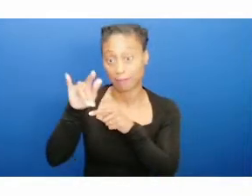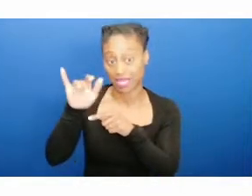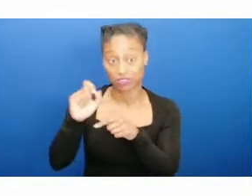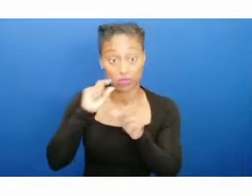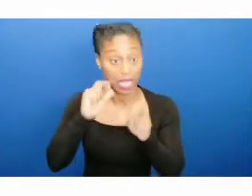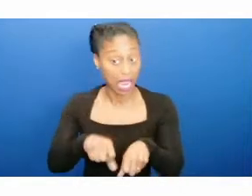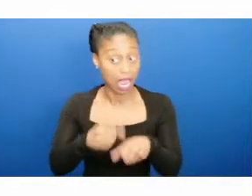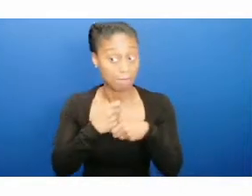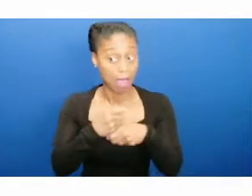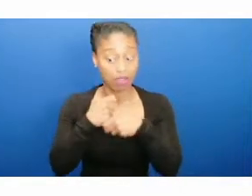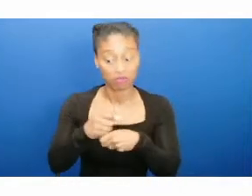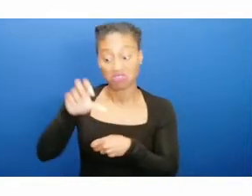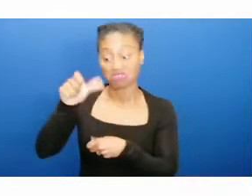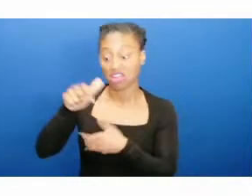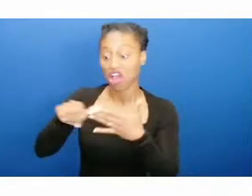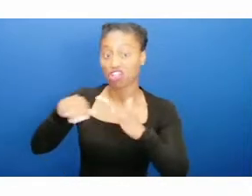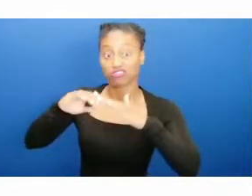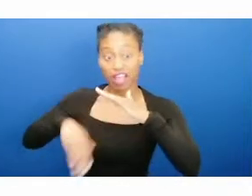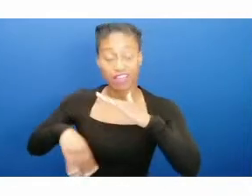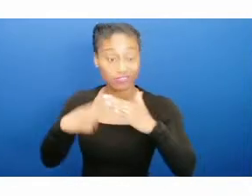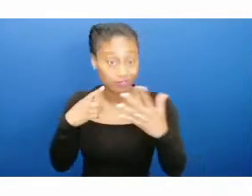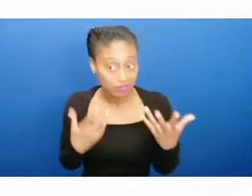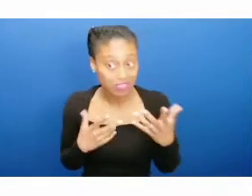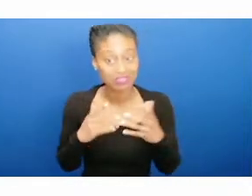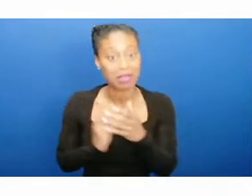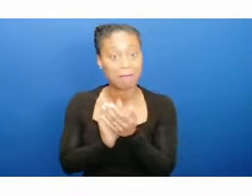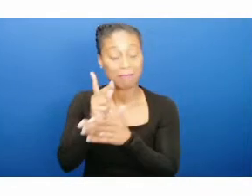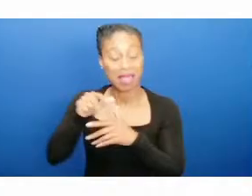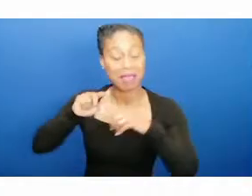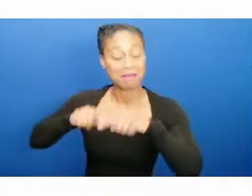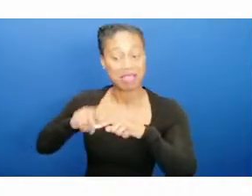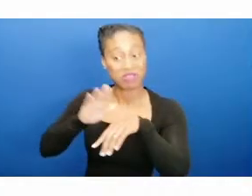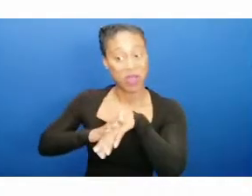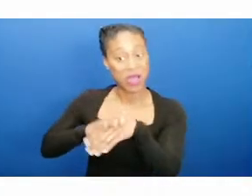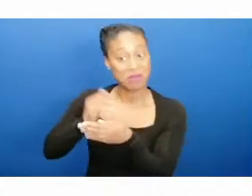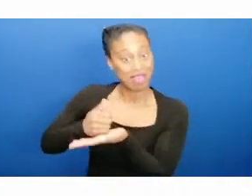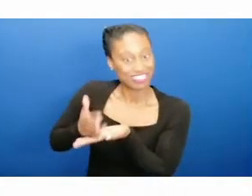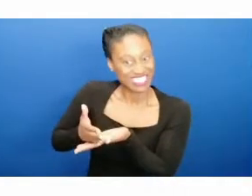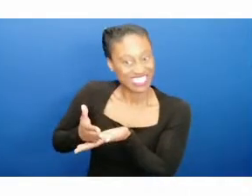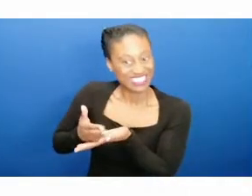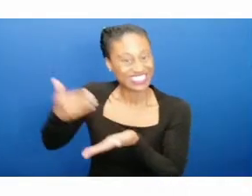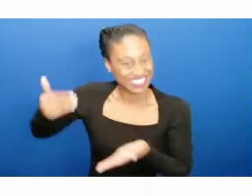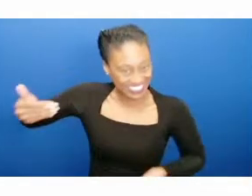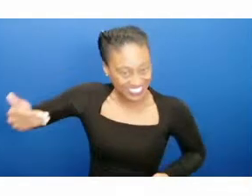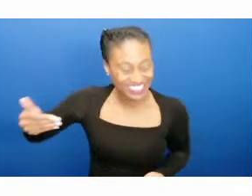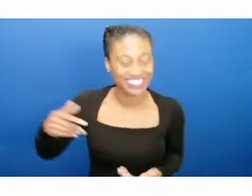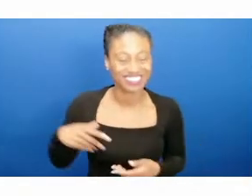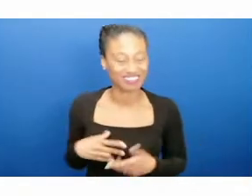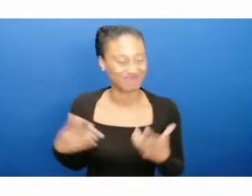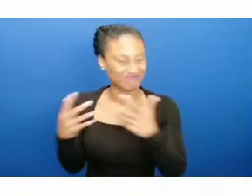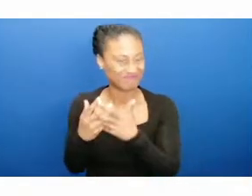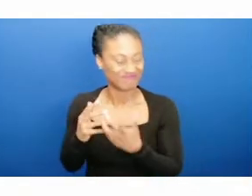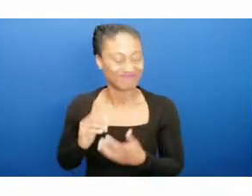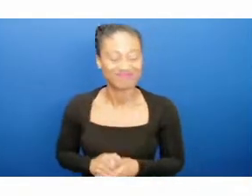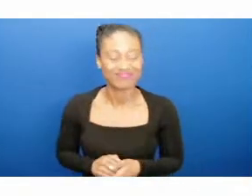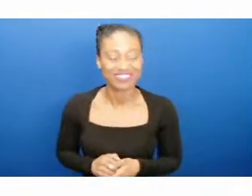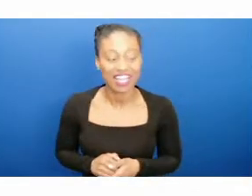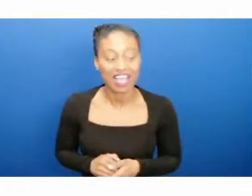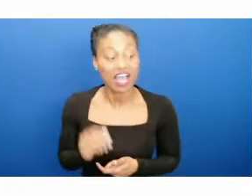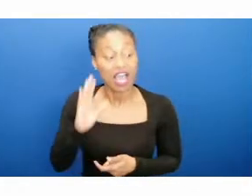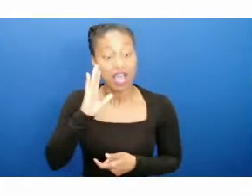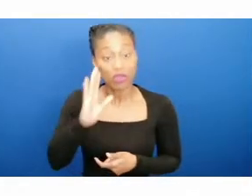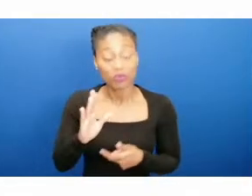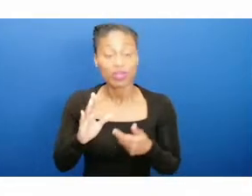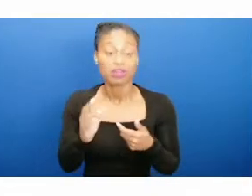less in our plant-based on a budget series. And today, I'm going to be showing you how to make